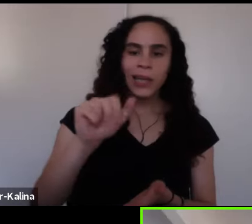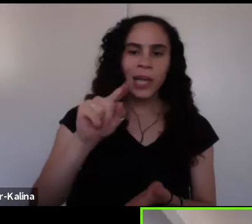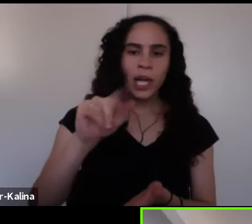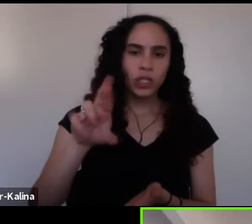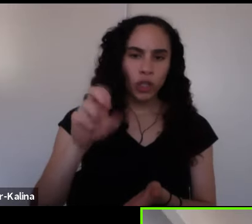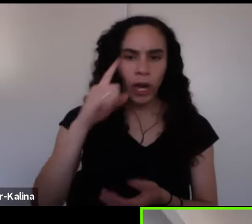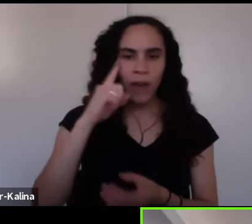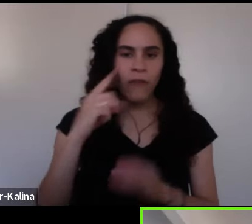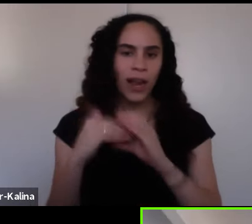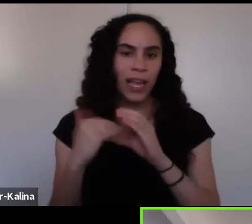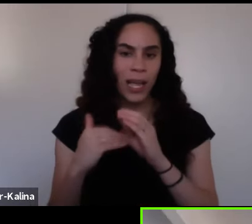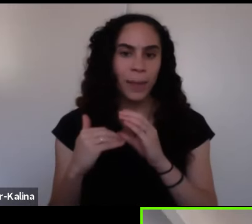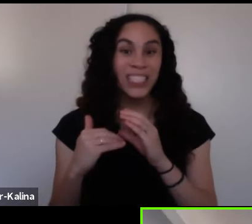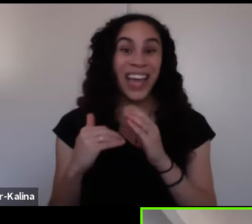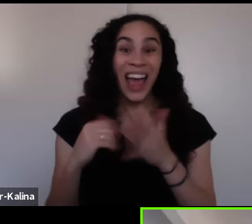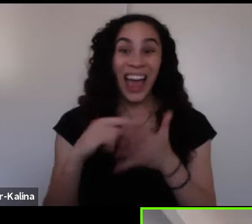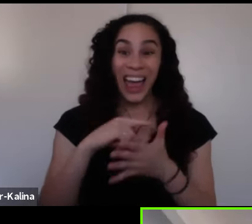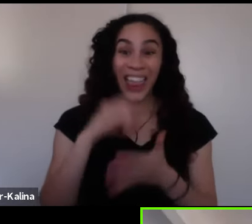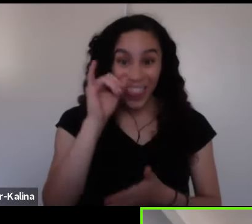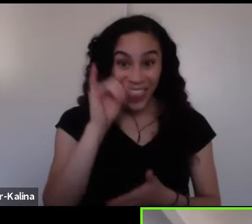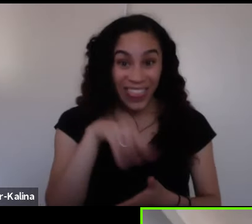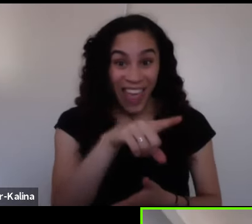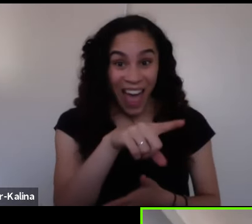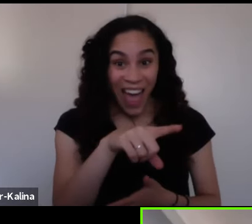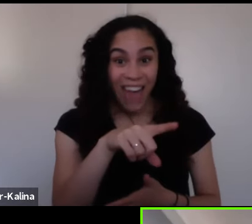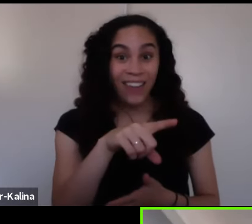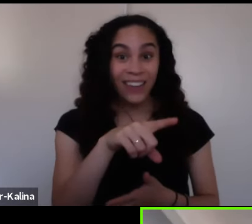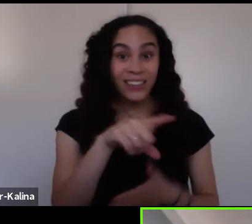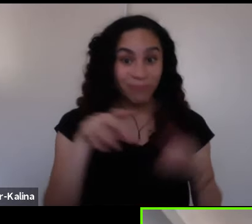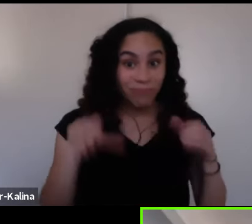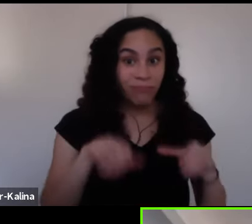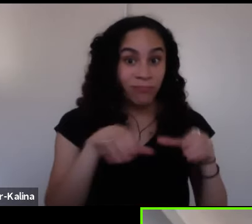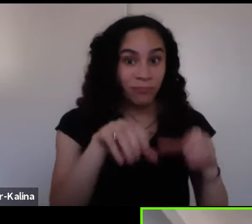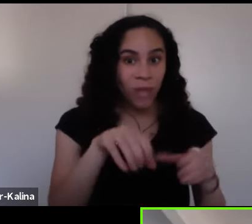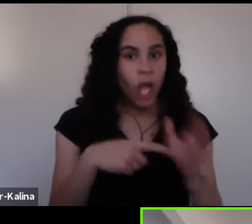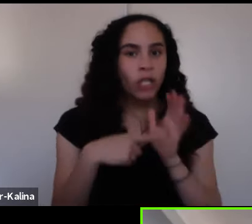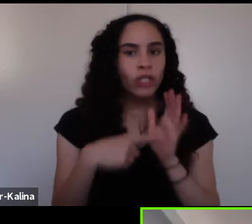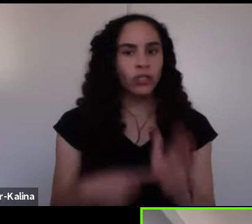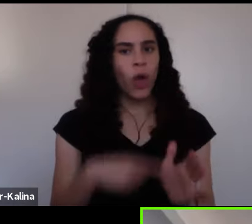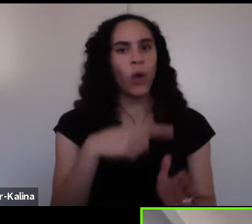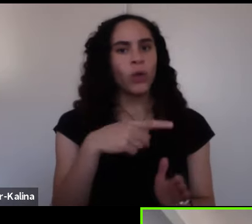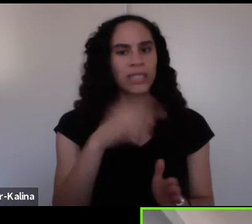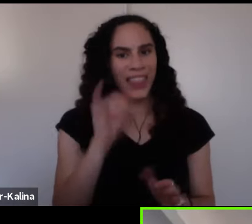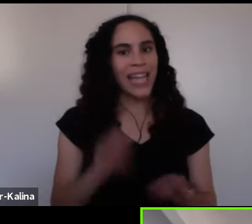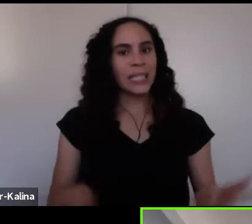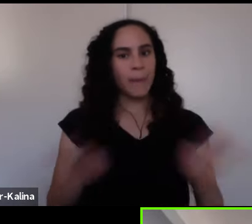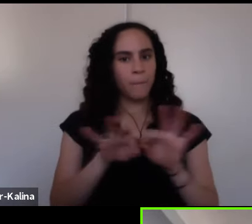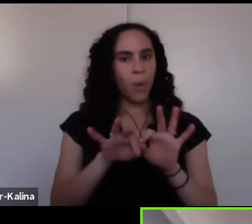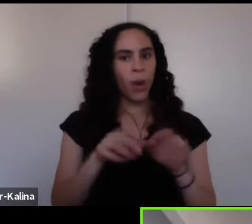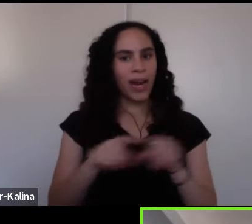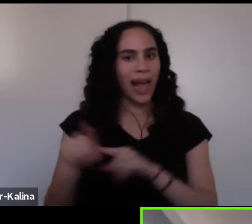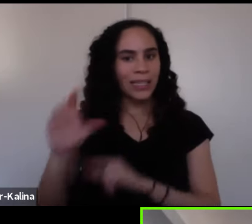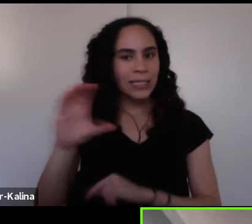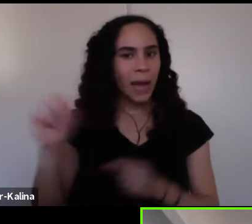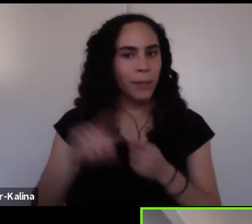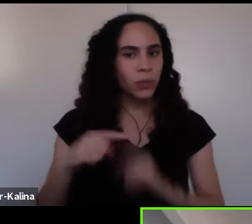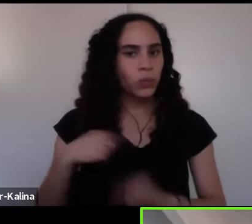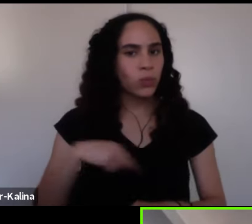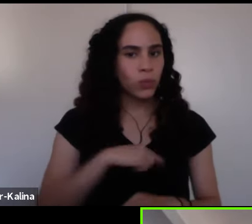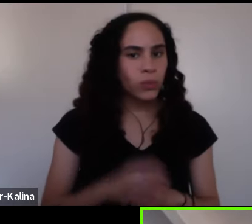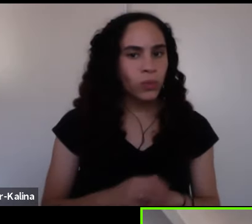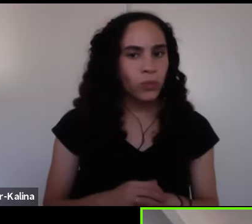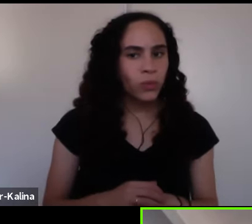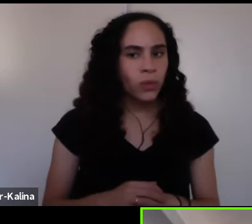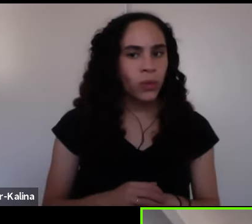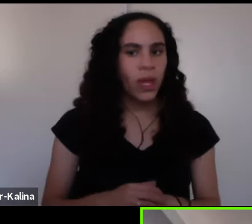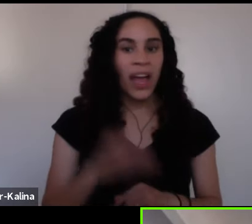this is important to me. This is something that's important to us as a company. That carries down to the rest of the employee base.